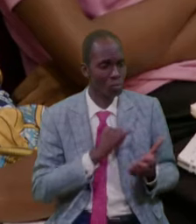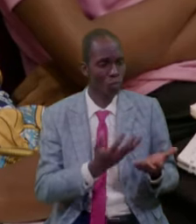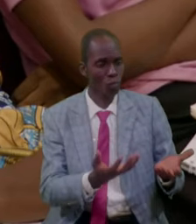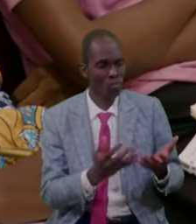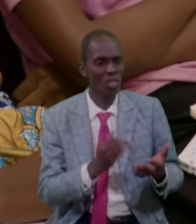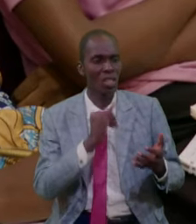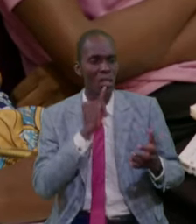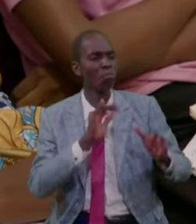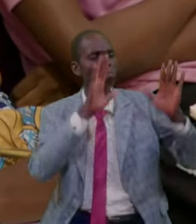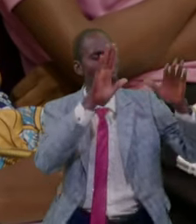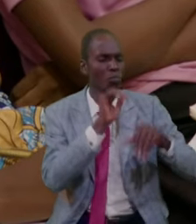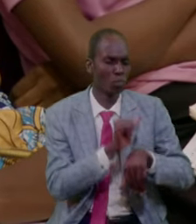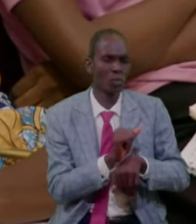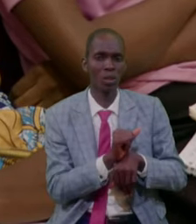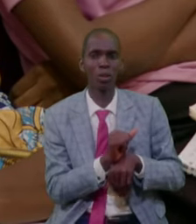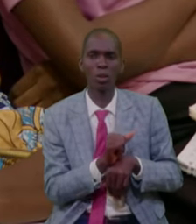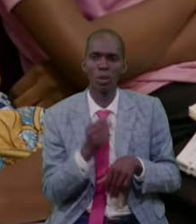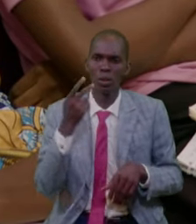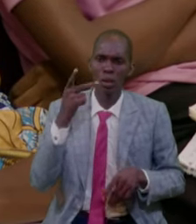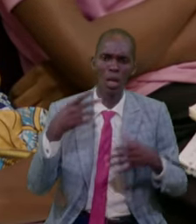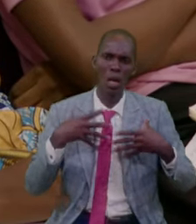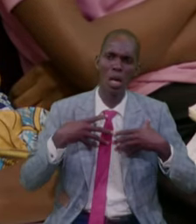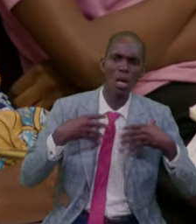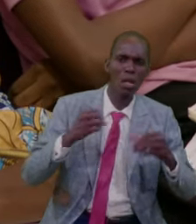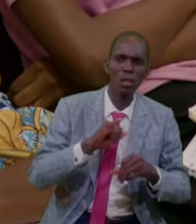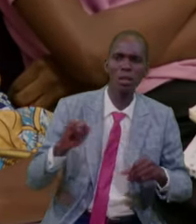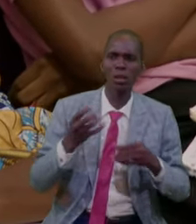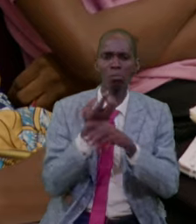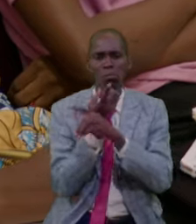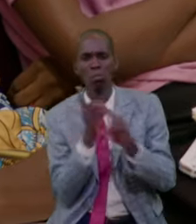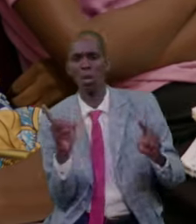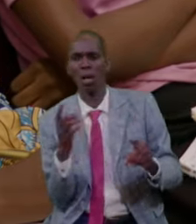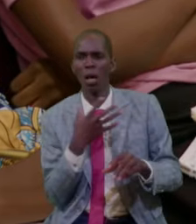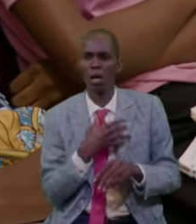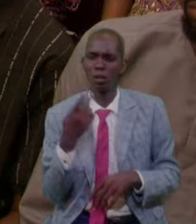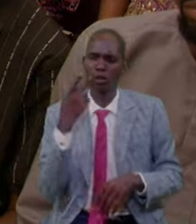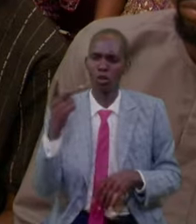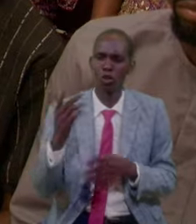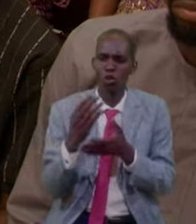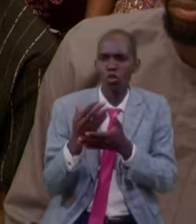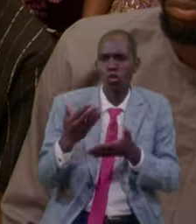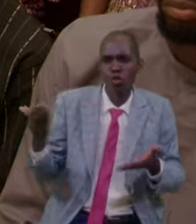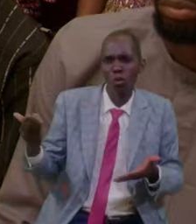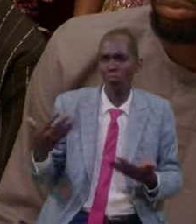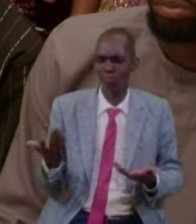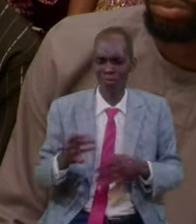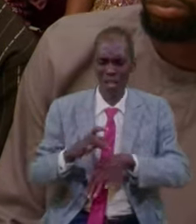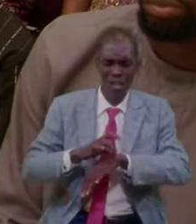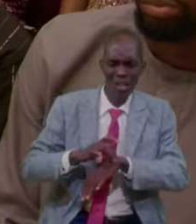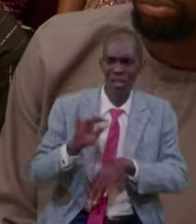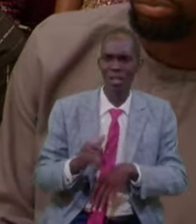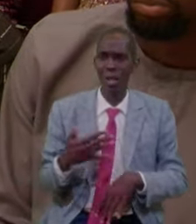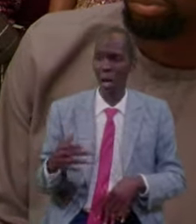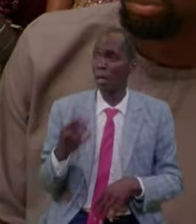see healing, deliverance, and once they see some sensational things, that man